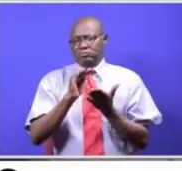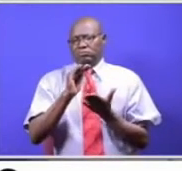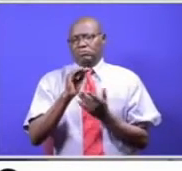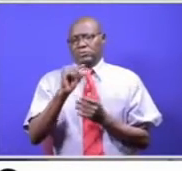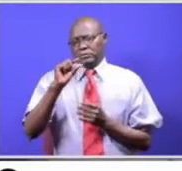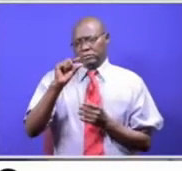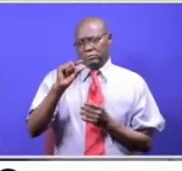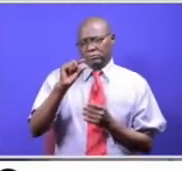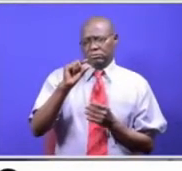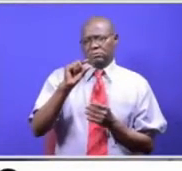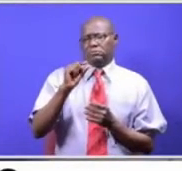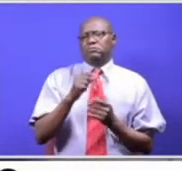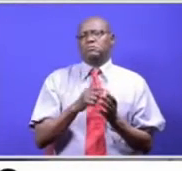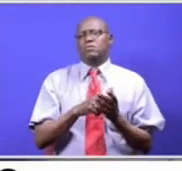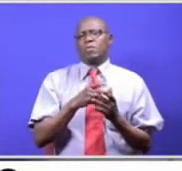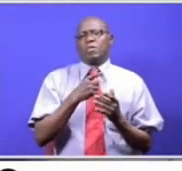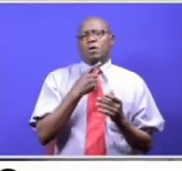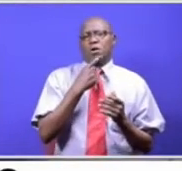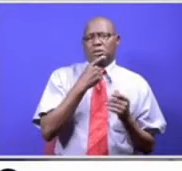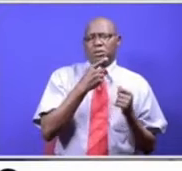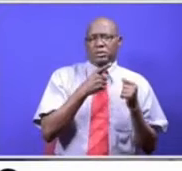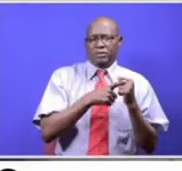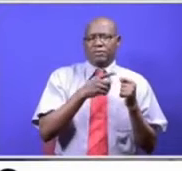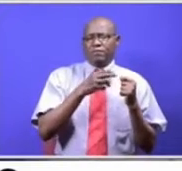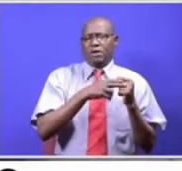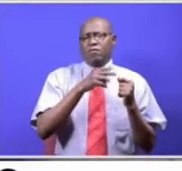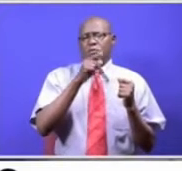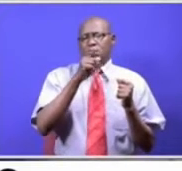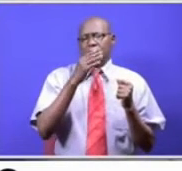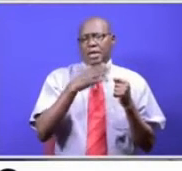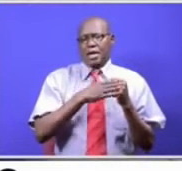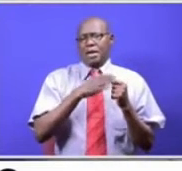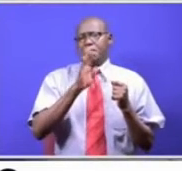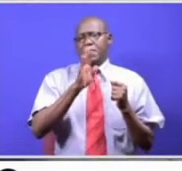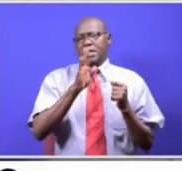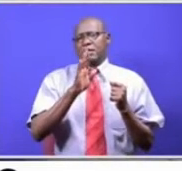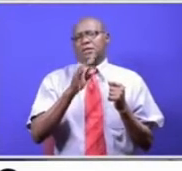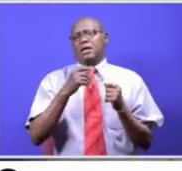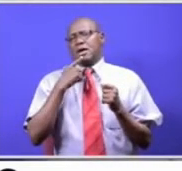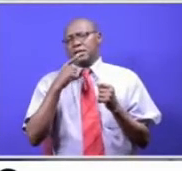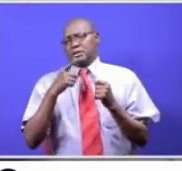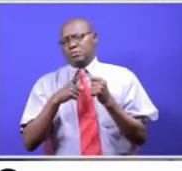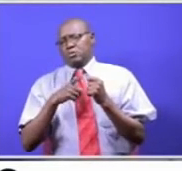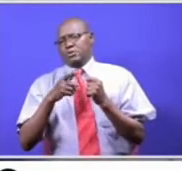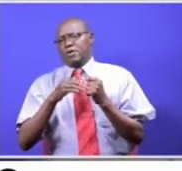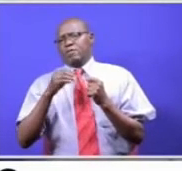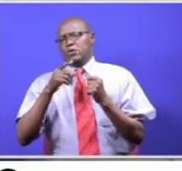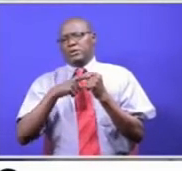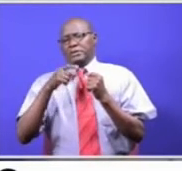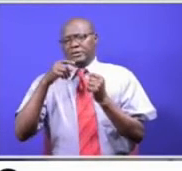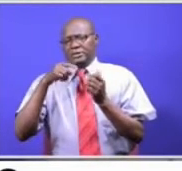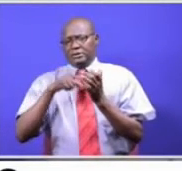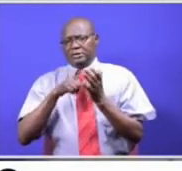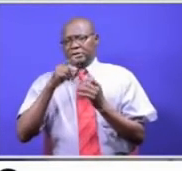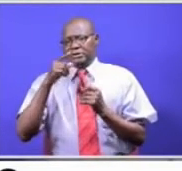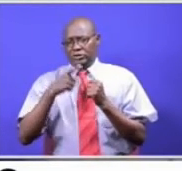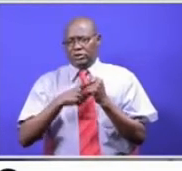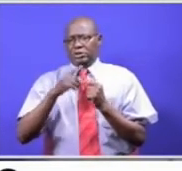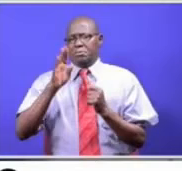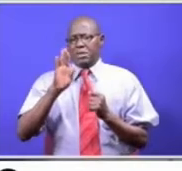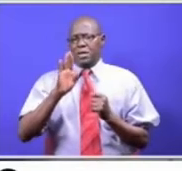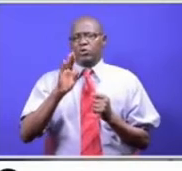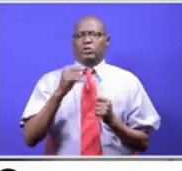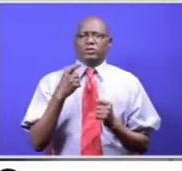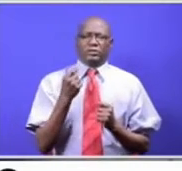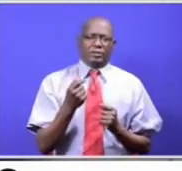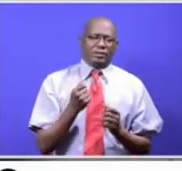125.9 billion shillings to 125.6 billion shillings. This, together with a